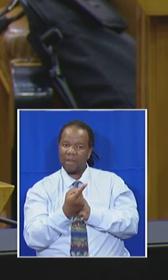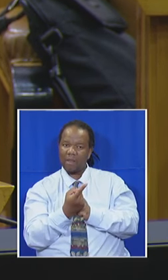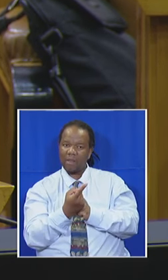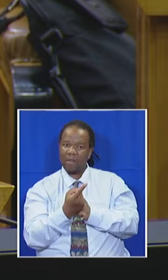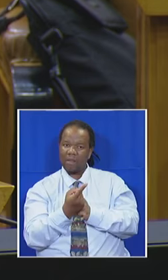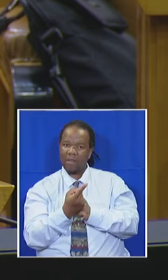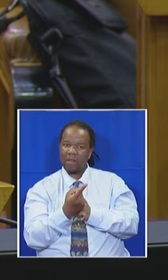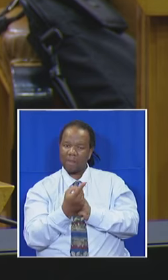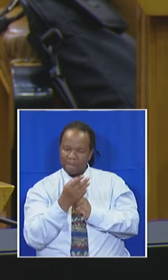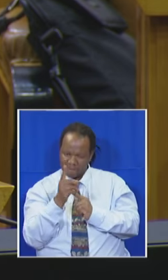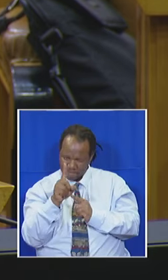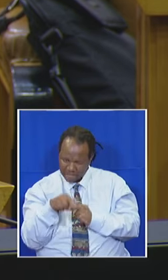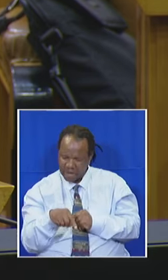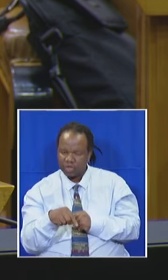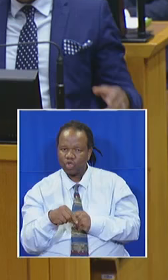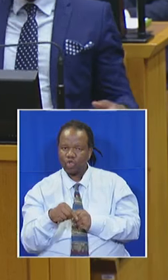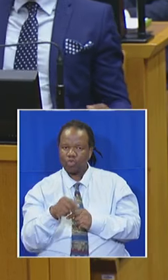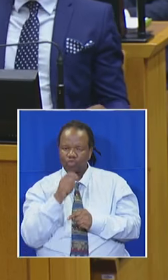nobulelesi.